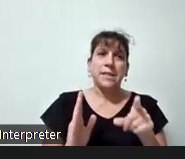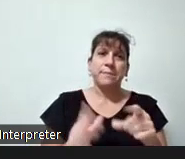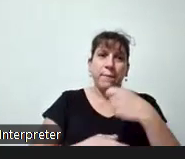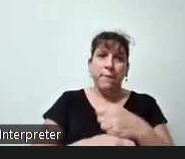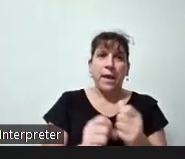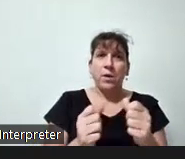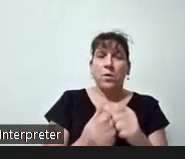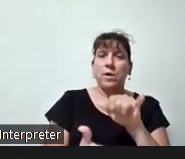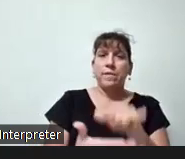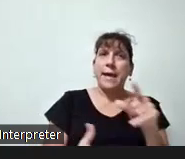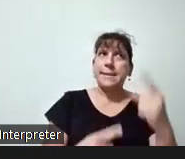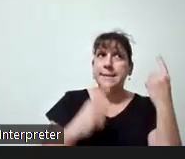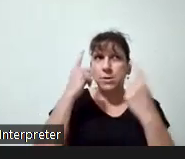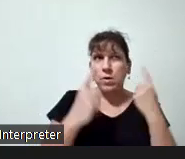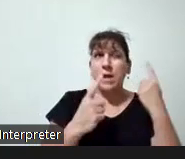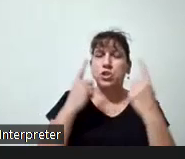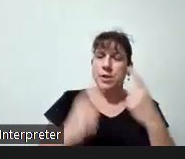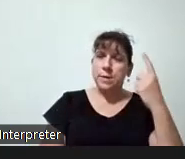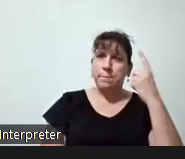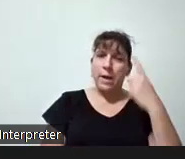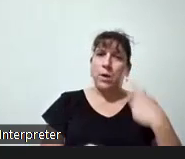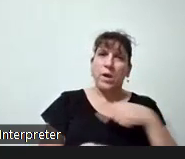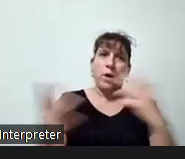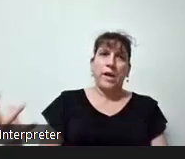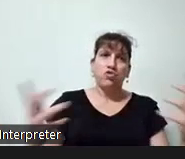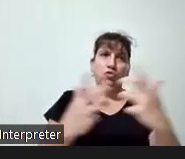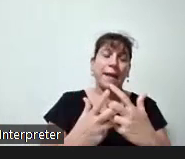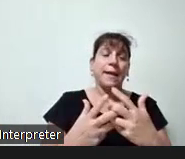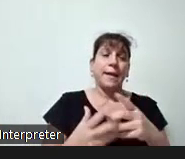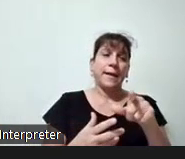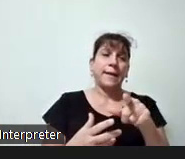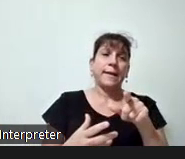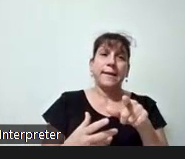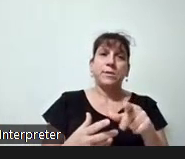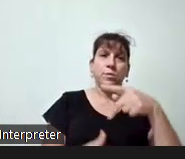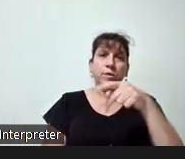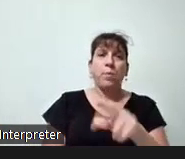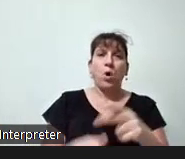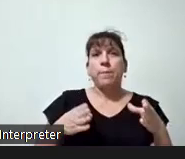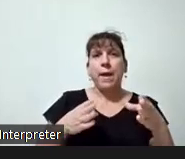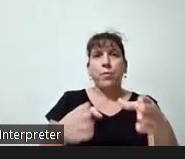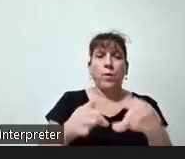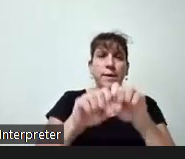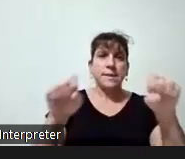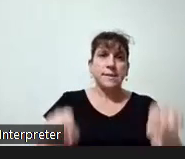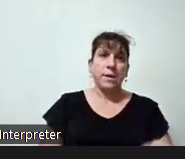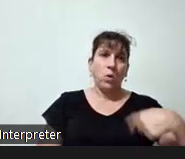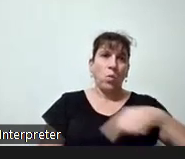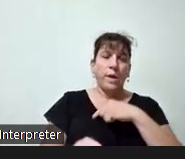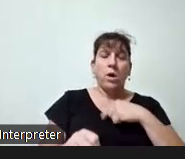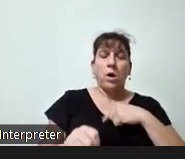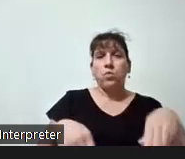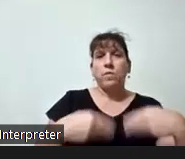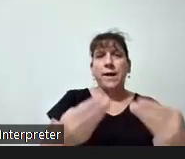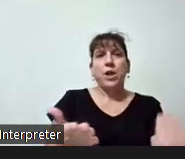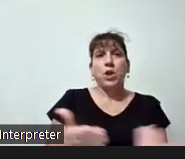that consideration in mind. We're integrating into the park pathway systems. We're providing